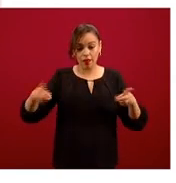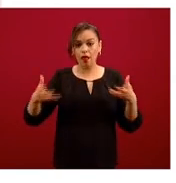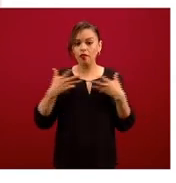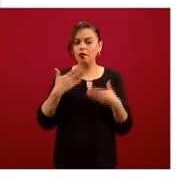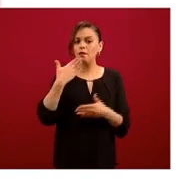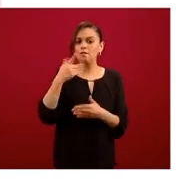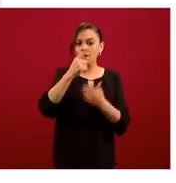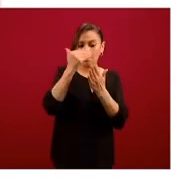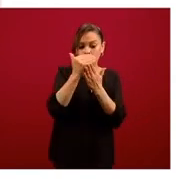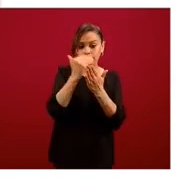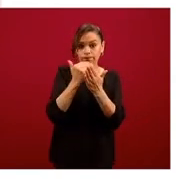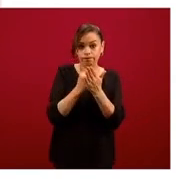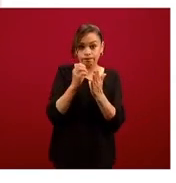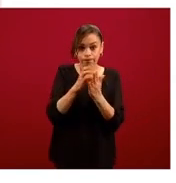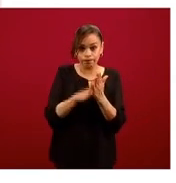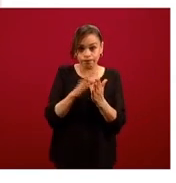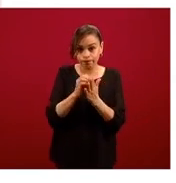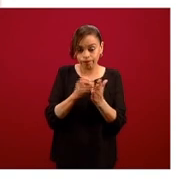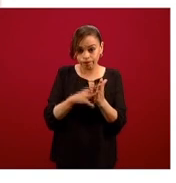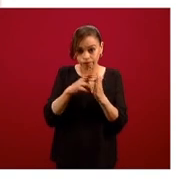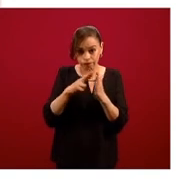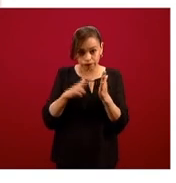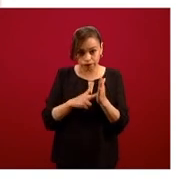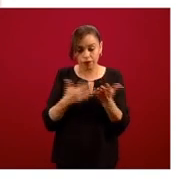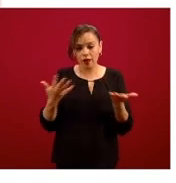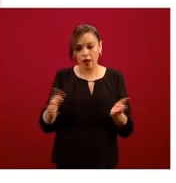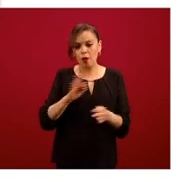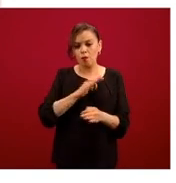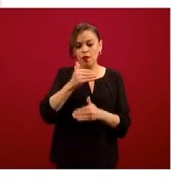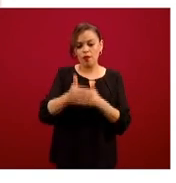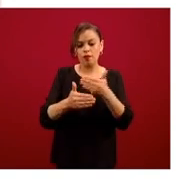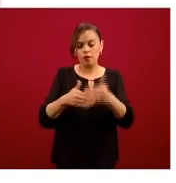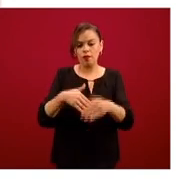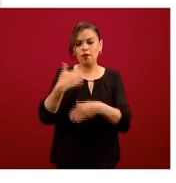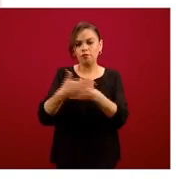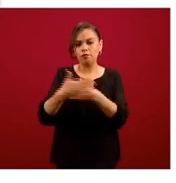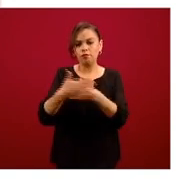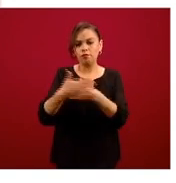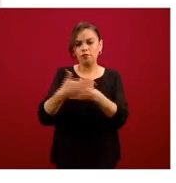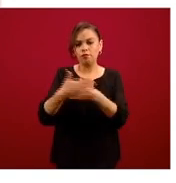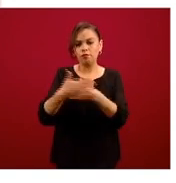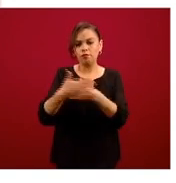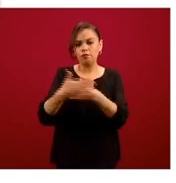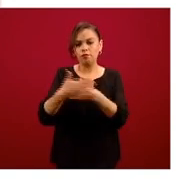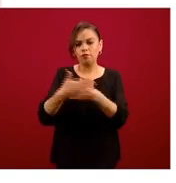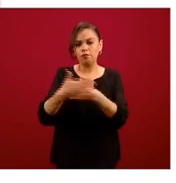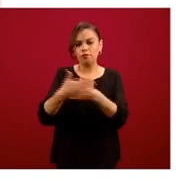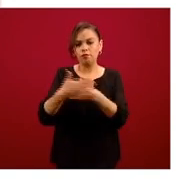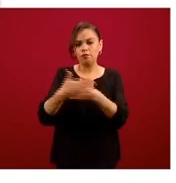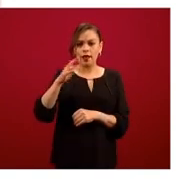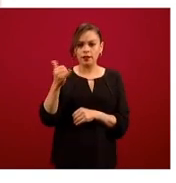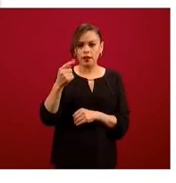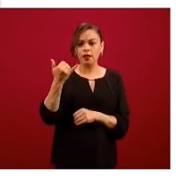some type of equipment that might fulfill these specifications, if you could please get in touch with us.